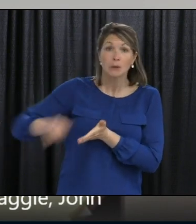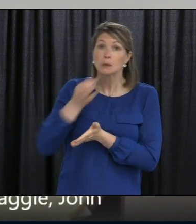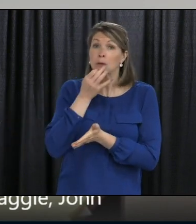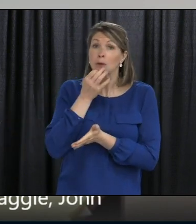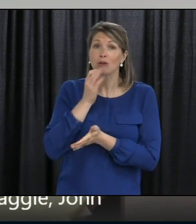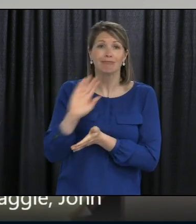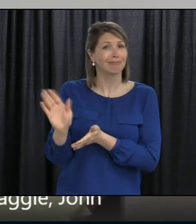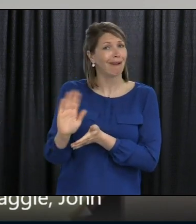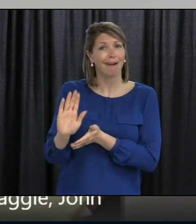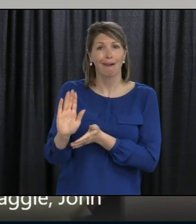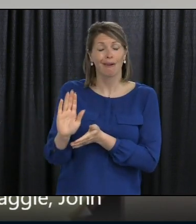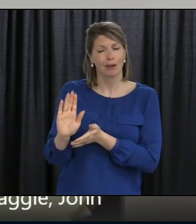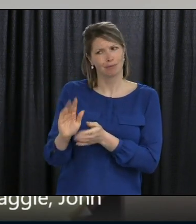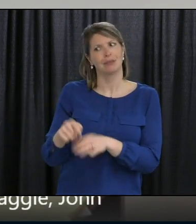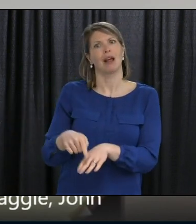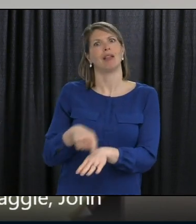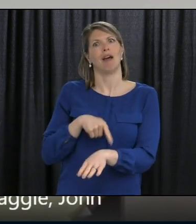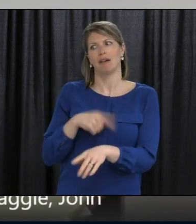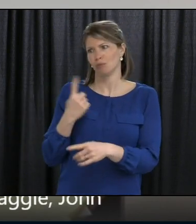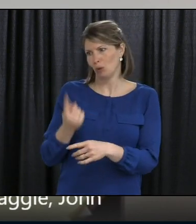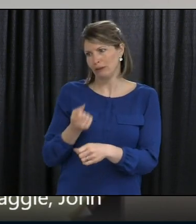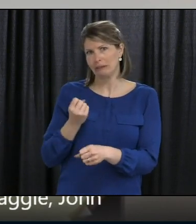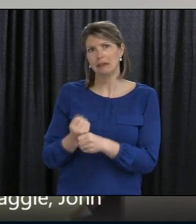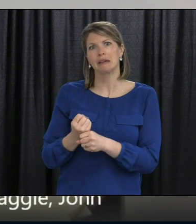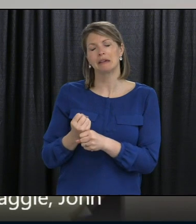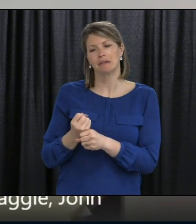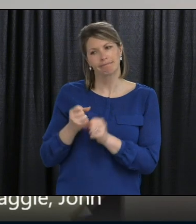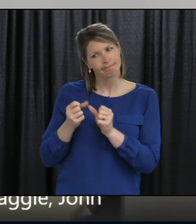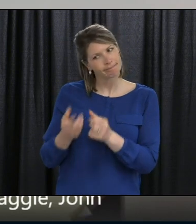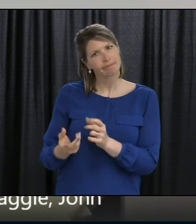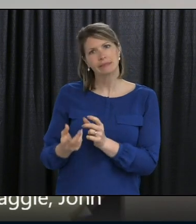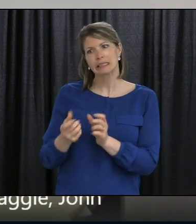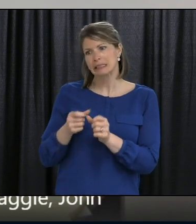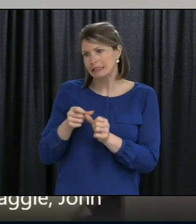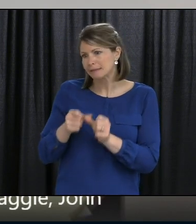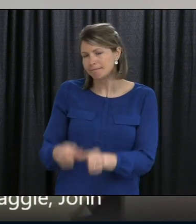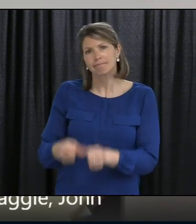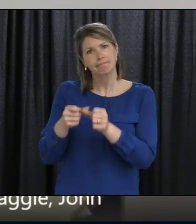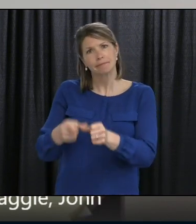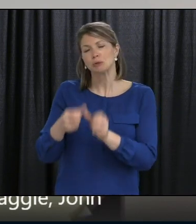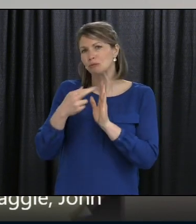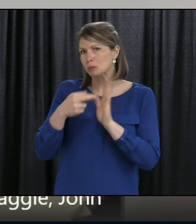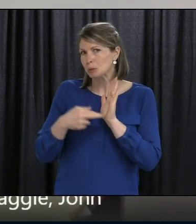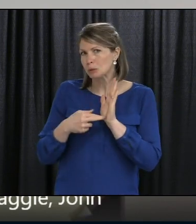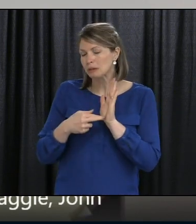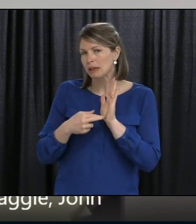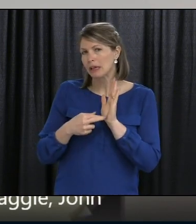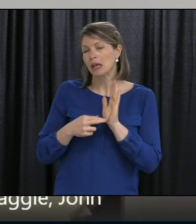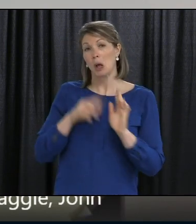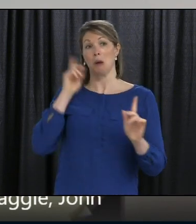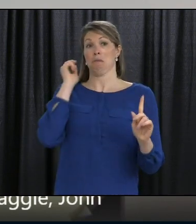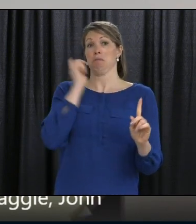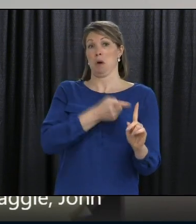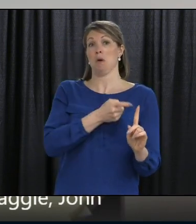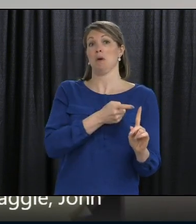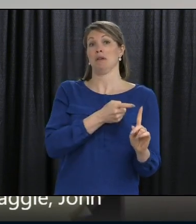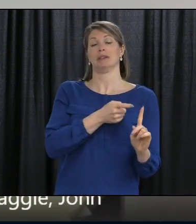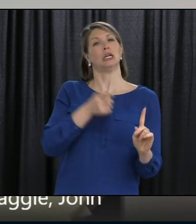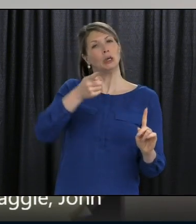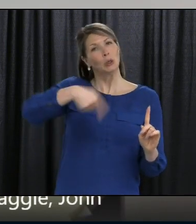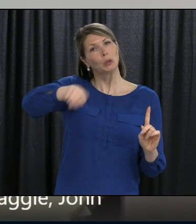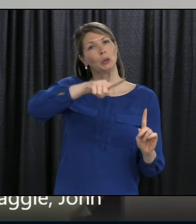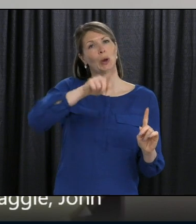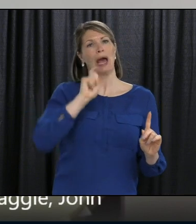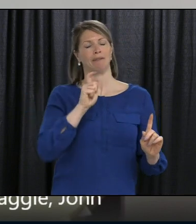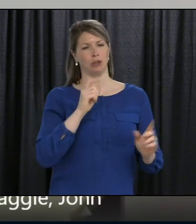process. So I think the key here is that everyone has to adapt a little bit, and patience really is